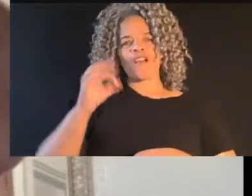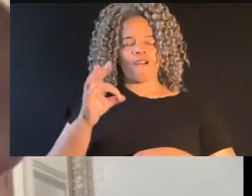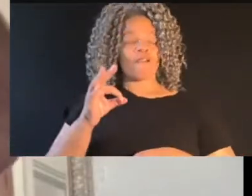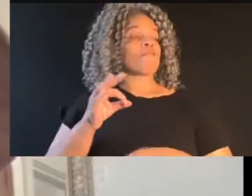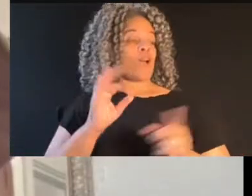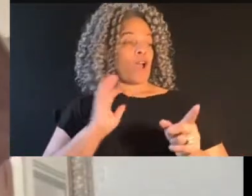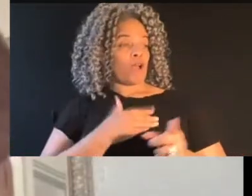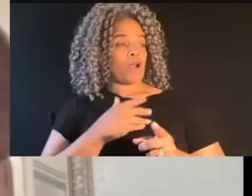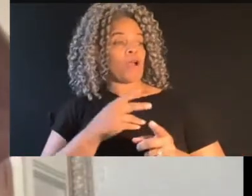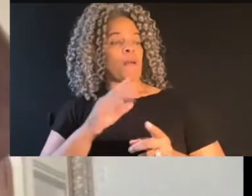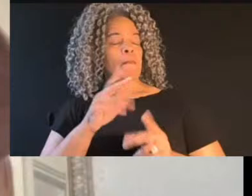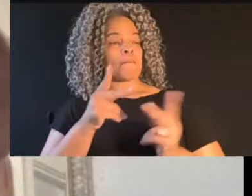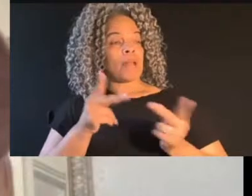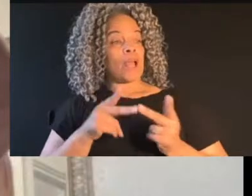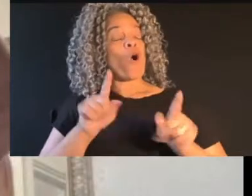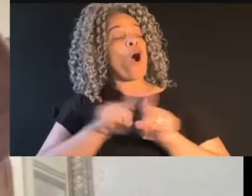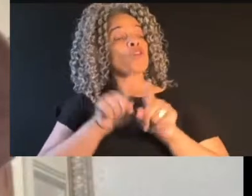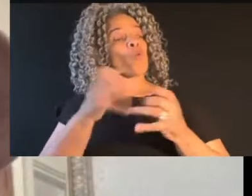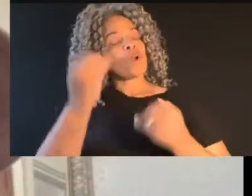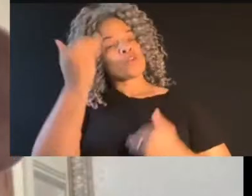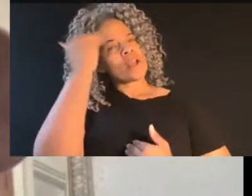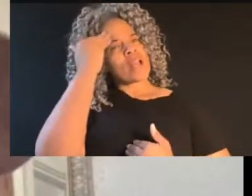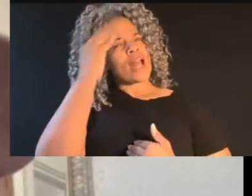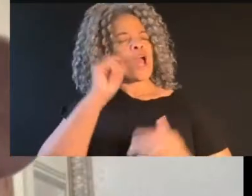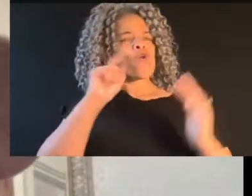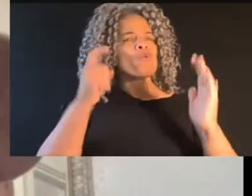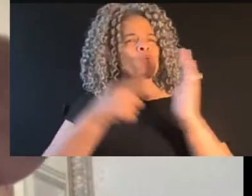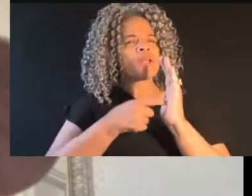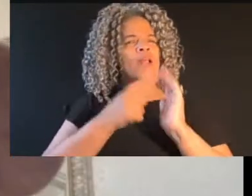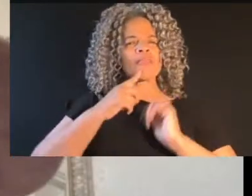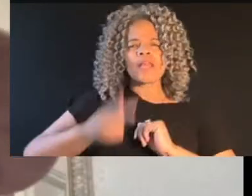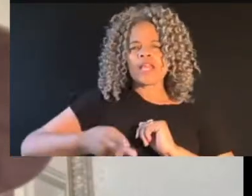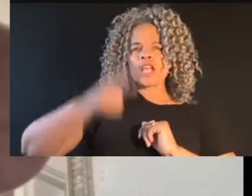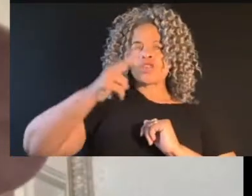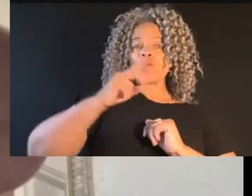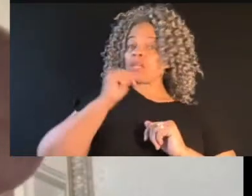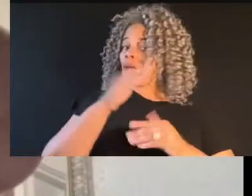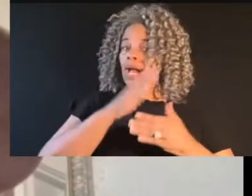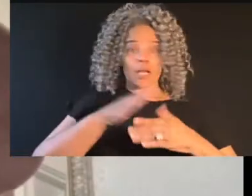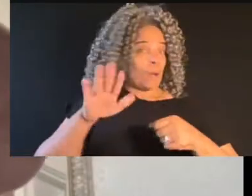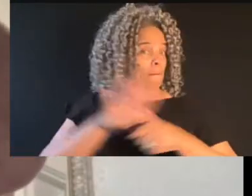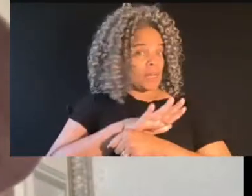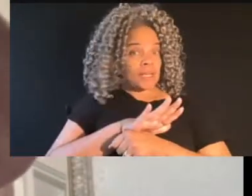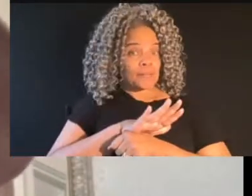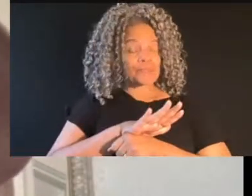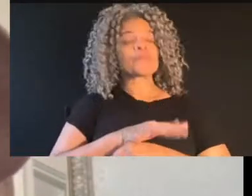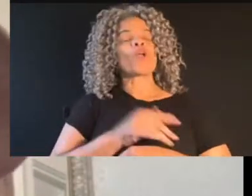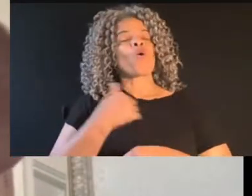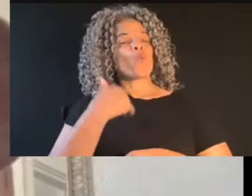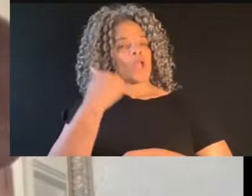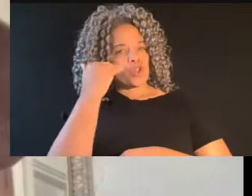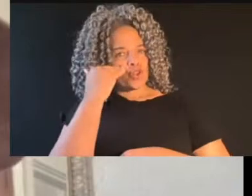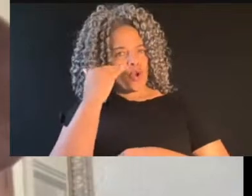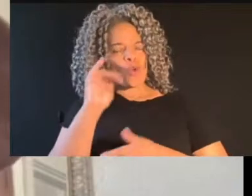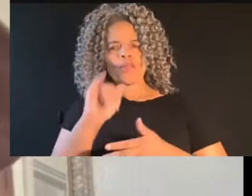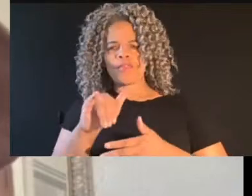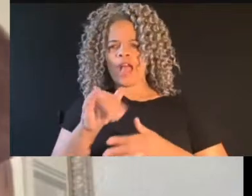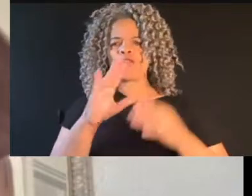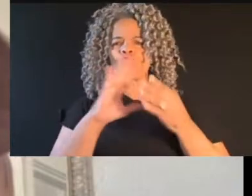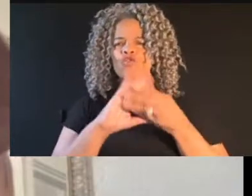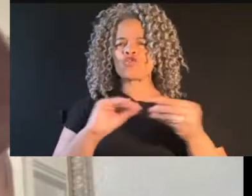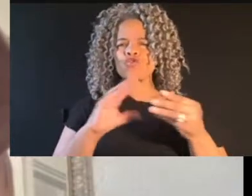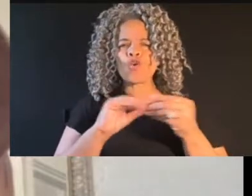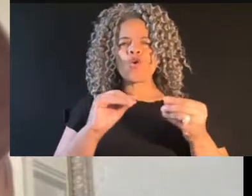We also want to really acknowledge and recognize that this history is incomplete. We know that the stories,